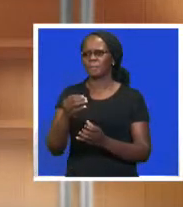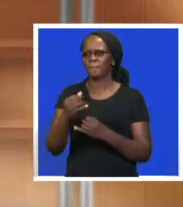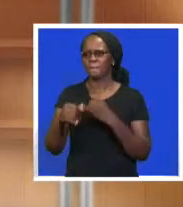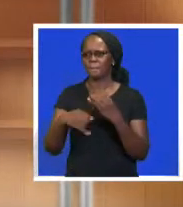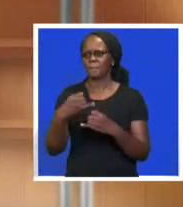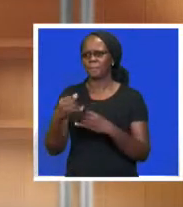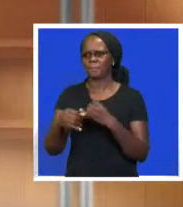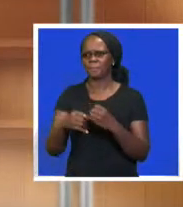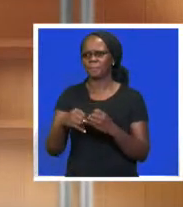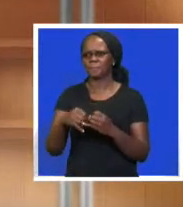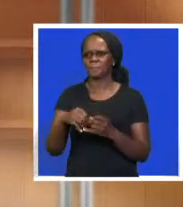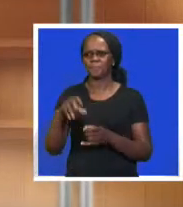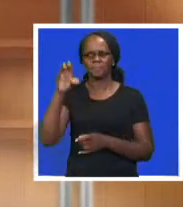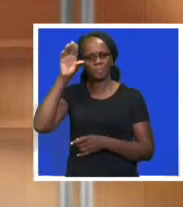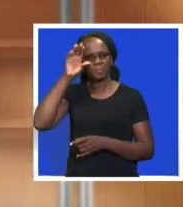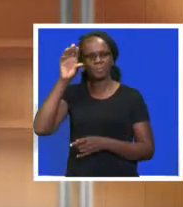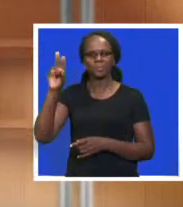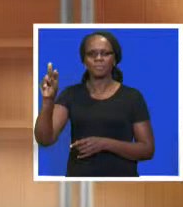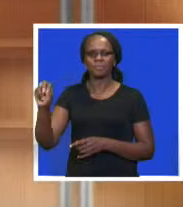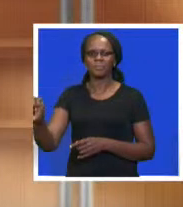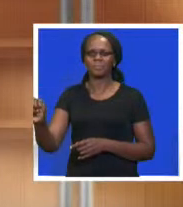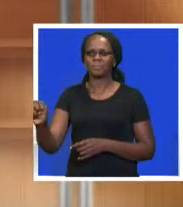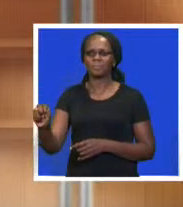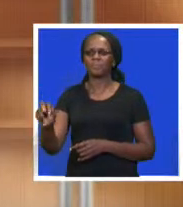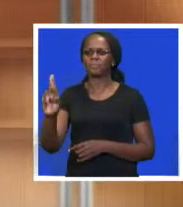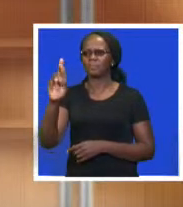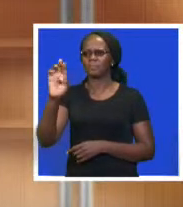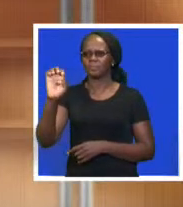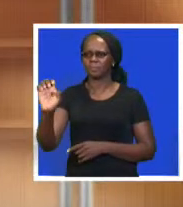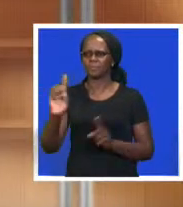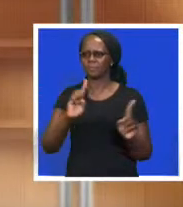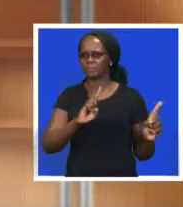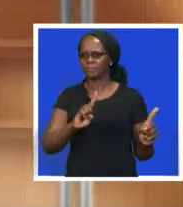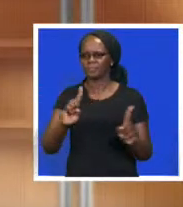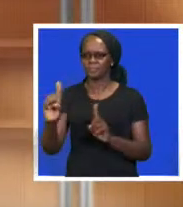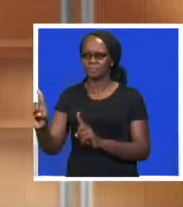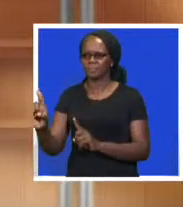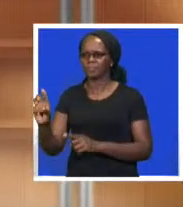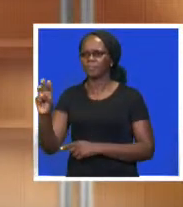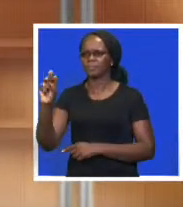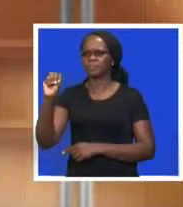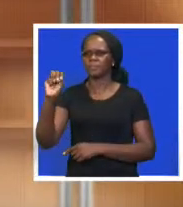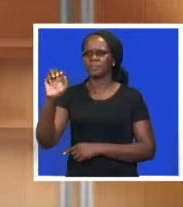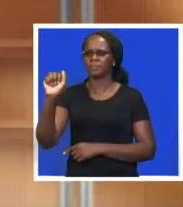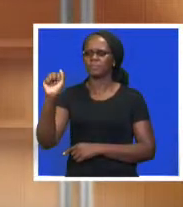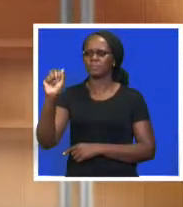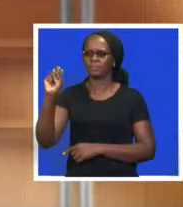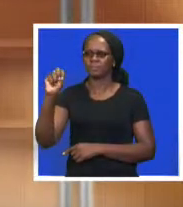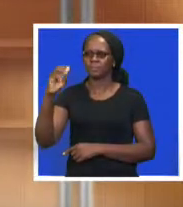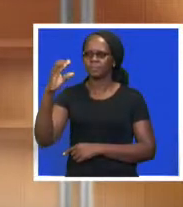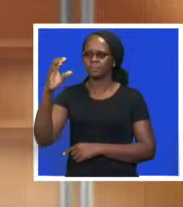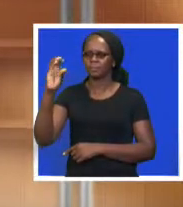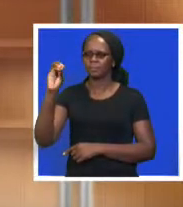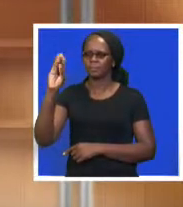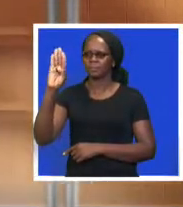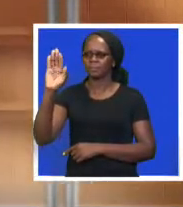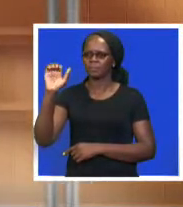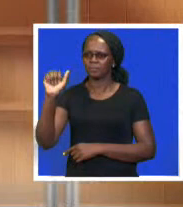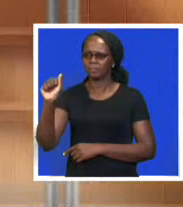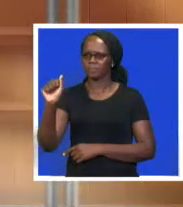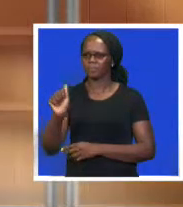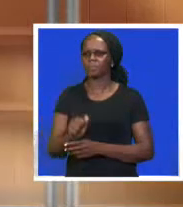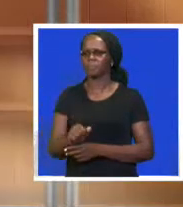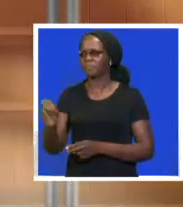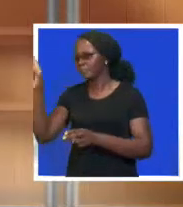interpreter Nomcebo Dlamini and your religious education teacher Mancoba Mkonda. A very good afternoon, sir.